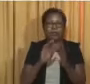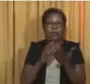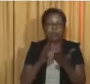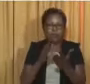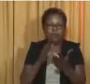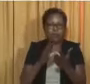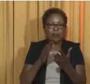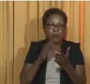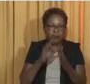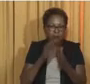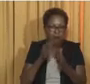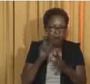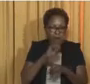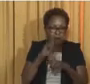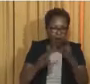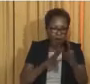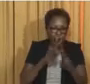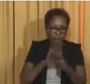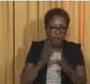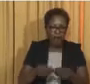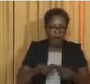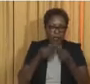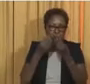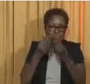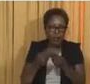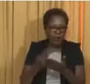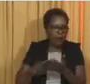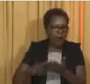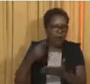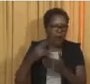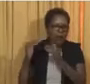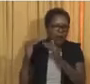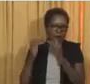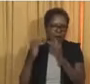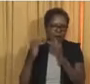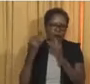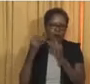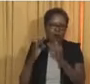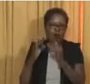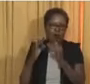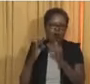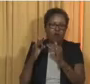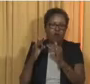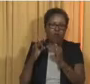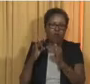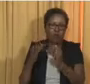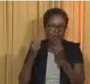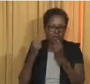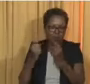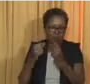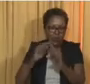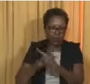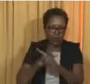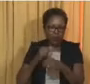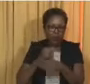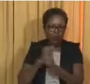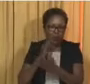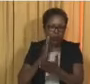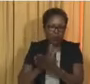Constitution have been granted a higher level of entrenchment to ensure the stability of the constitutional